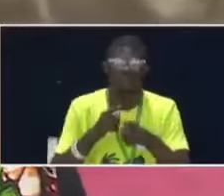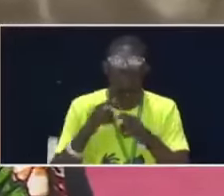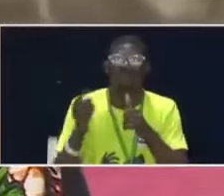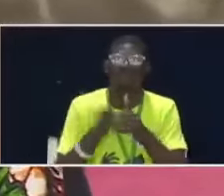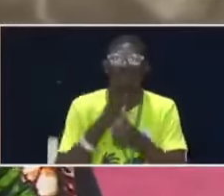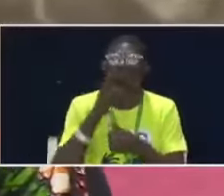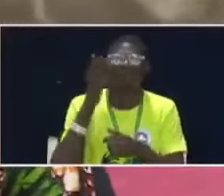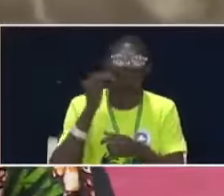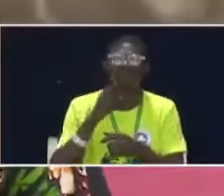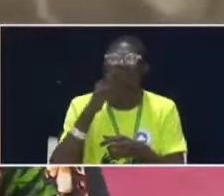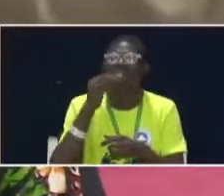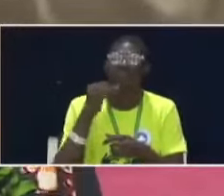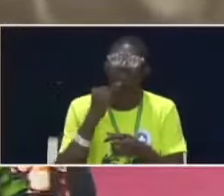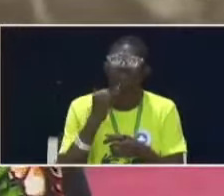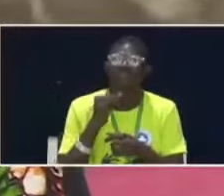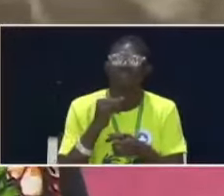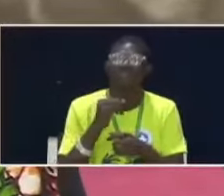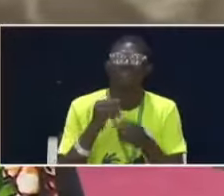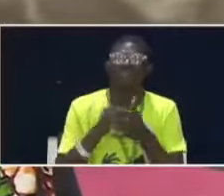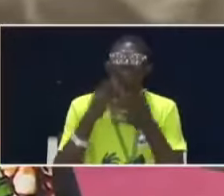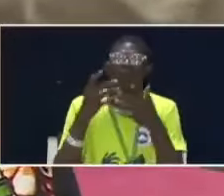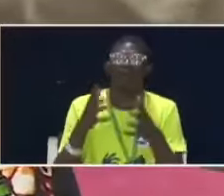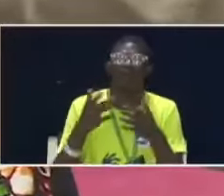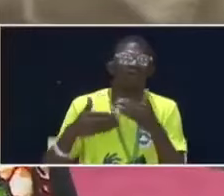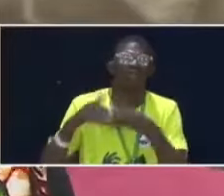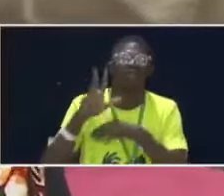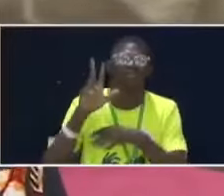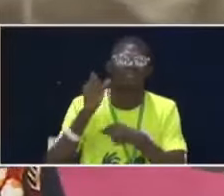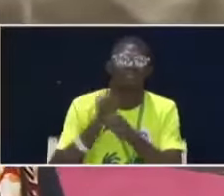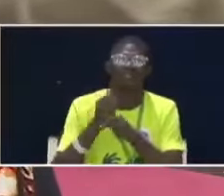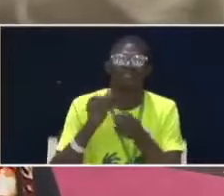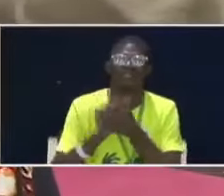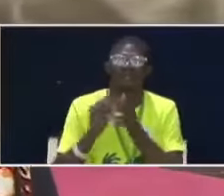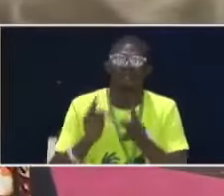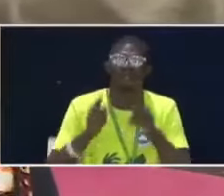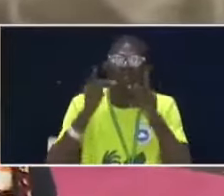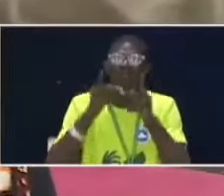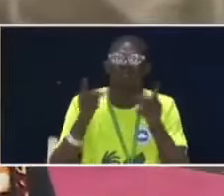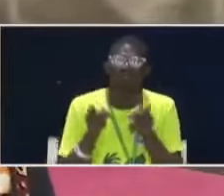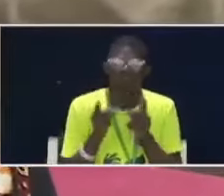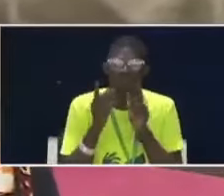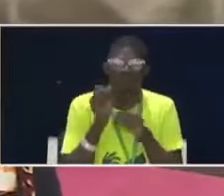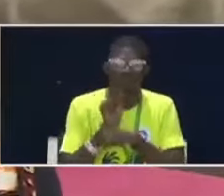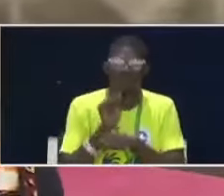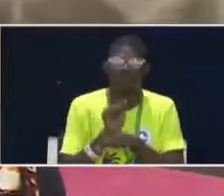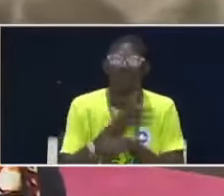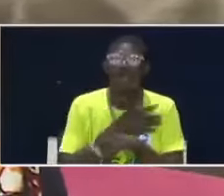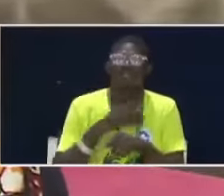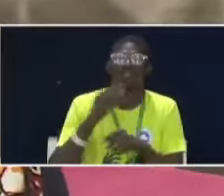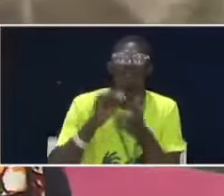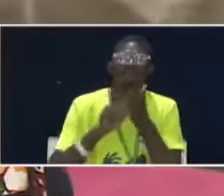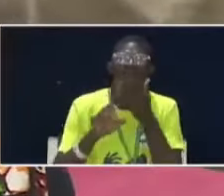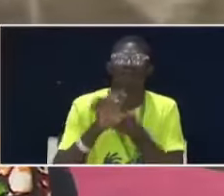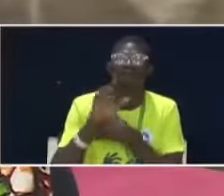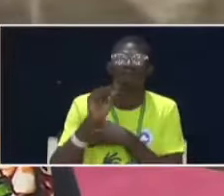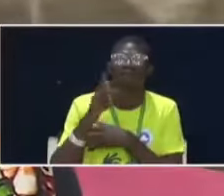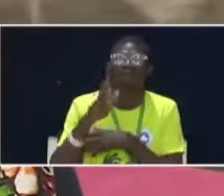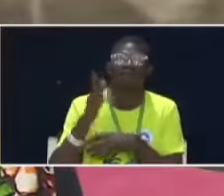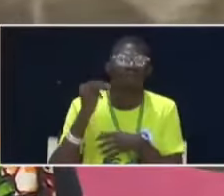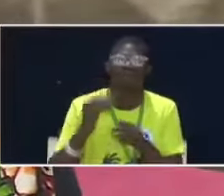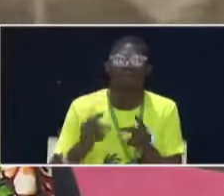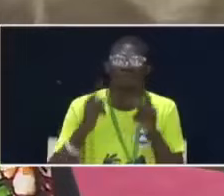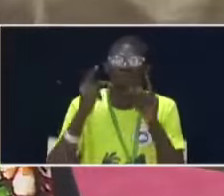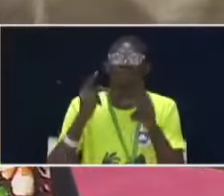first one was, it's over 13 years I got promoted in my place of work. In March 2023, I was